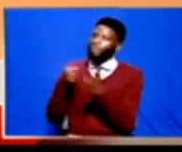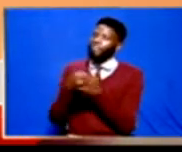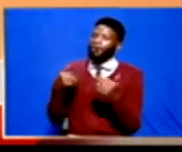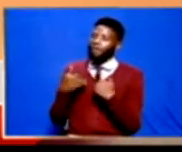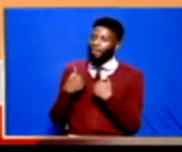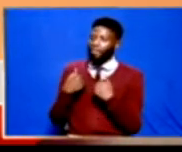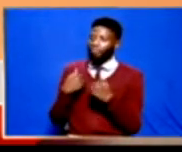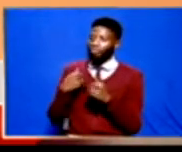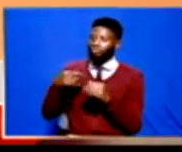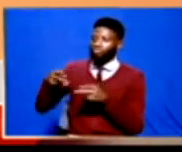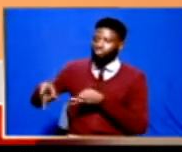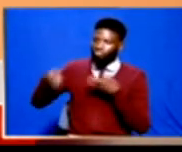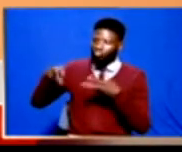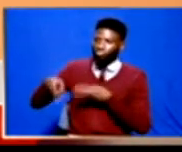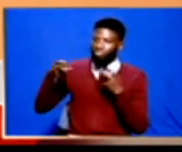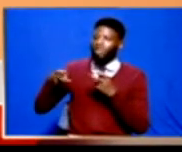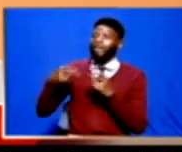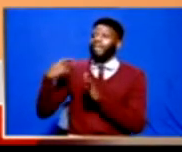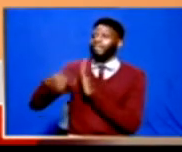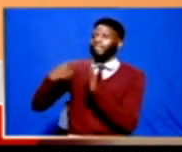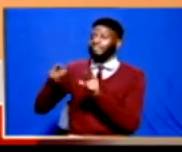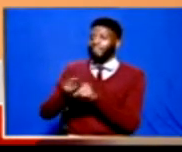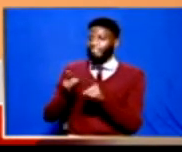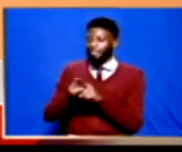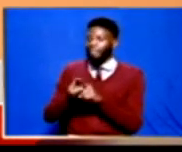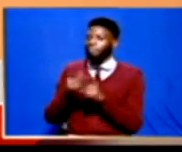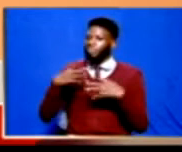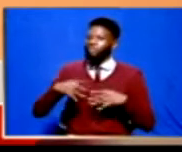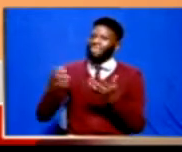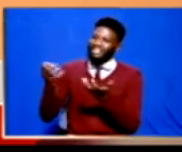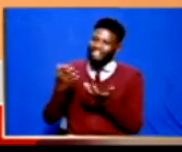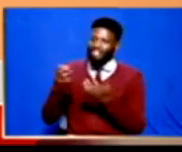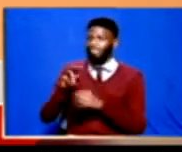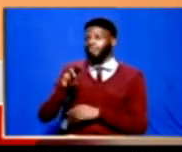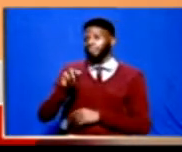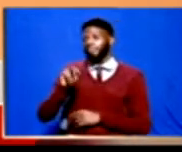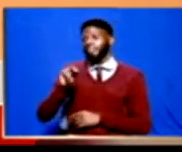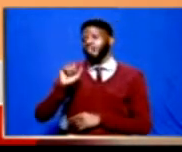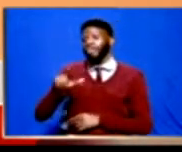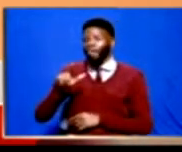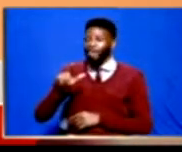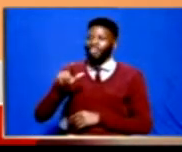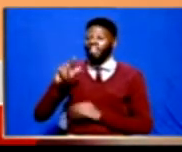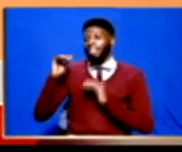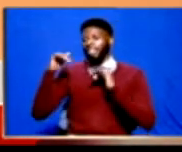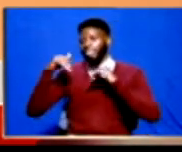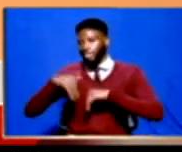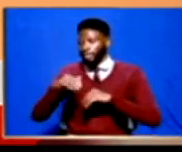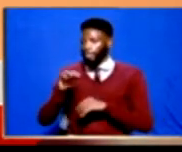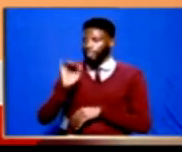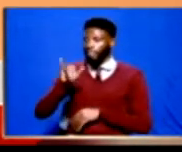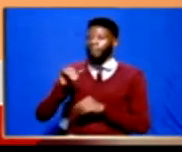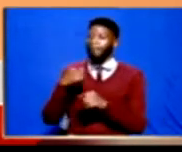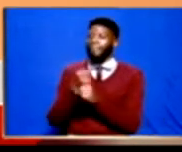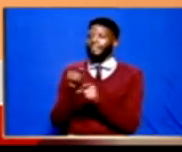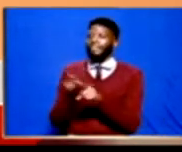mining industry, of course, and the slow demand for minerals, you know, has somehow led to downsizing and, of course, right